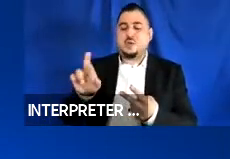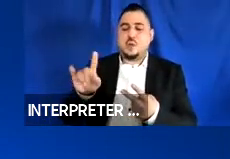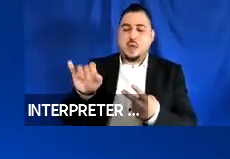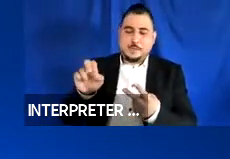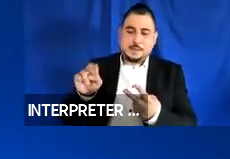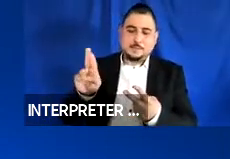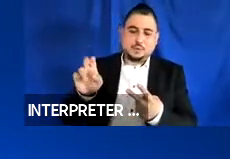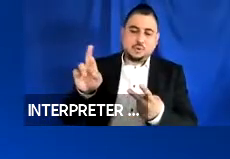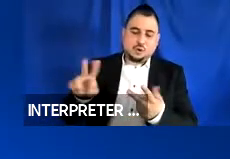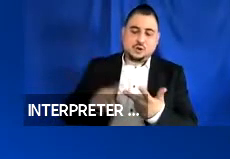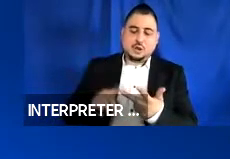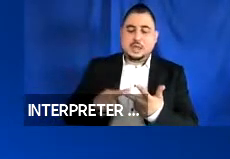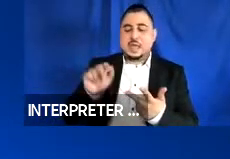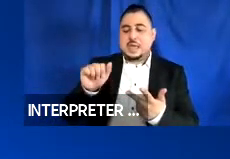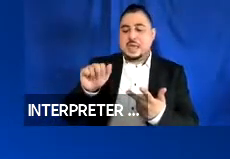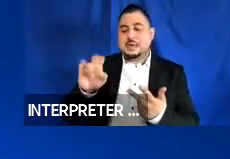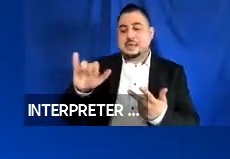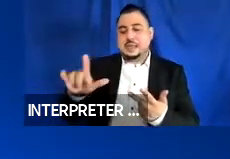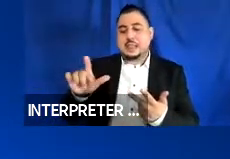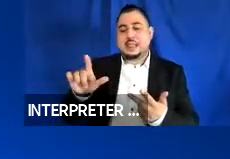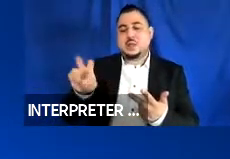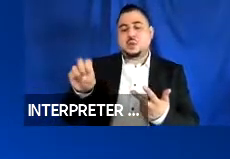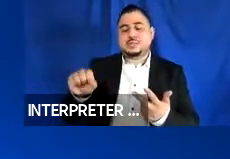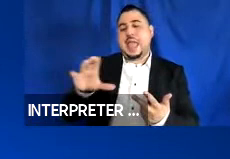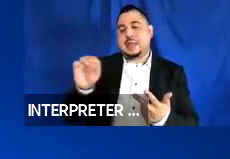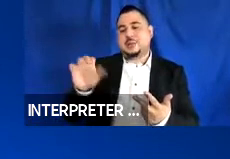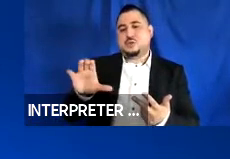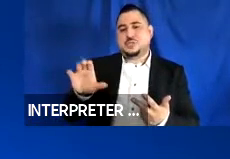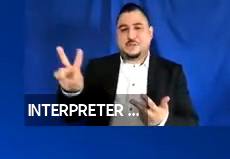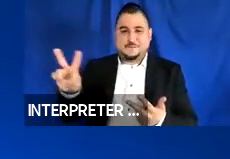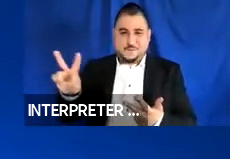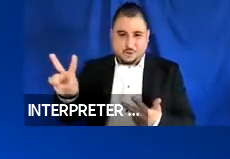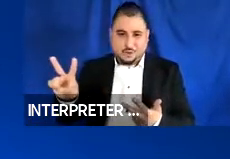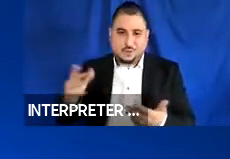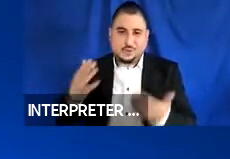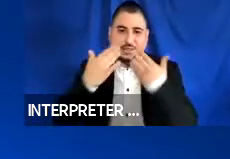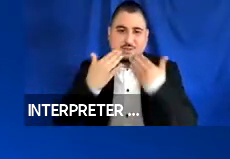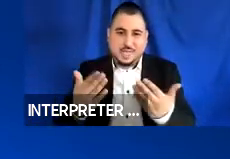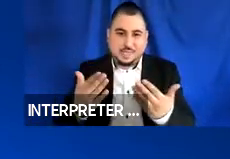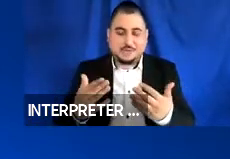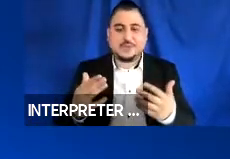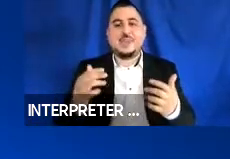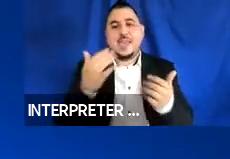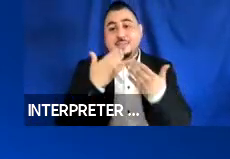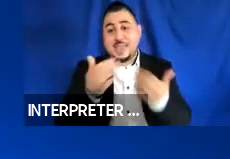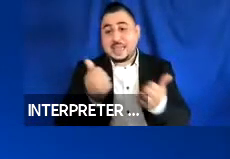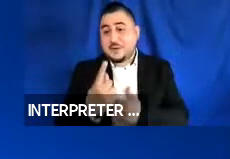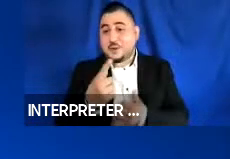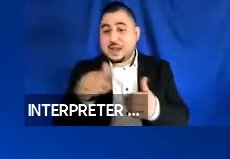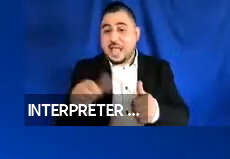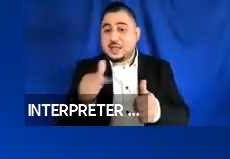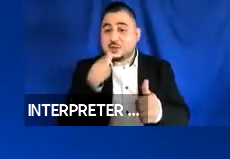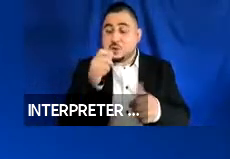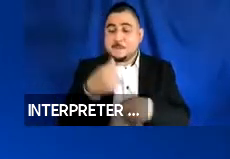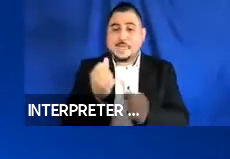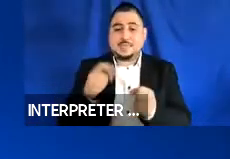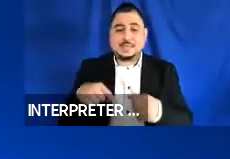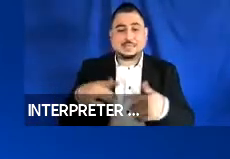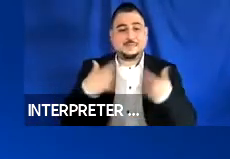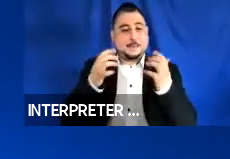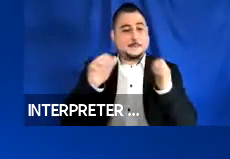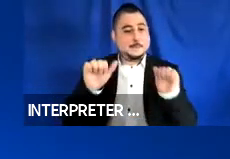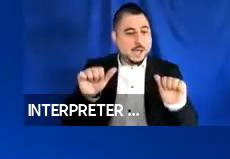Brewer, Anil Lewis, and Christian Vogler. And I would like to thank everyone else who helped to make this event possible today,